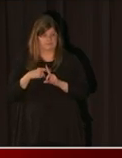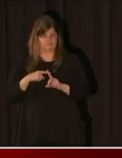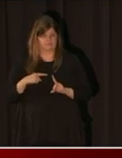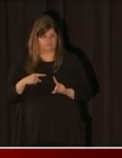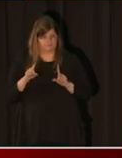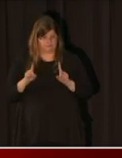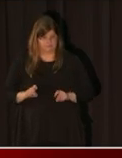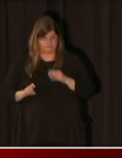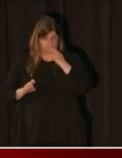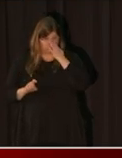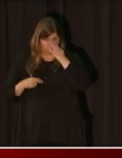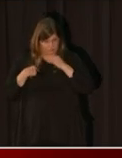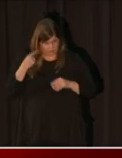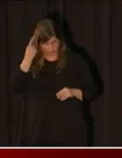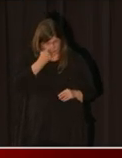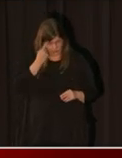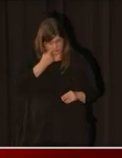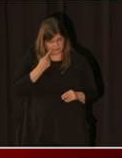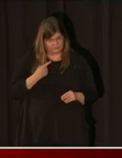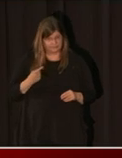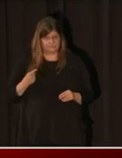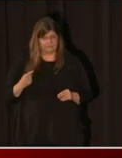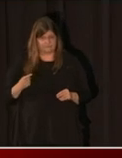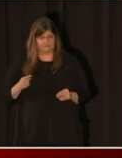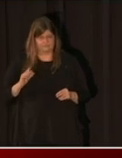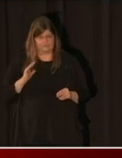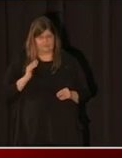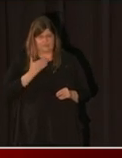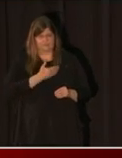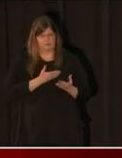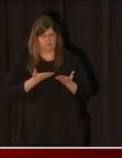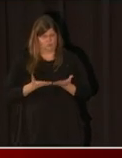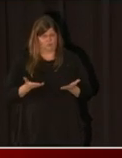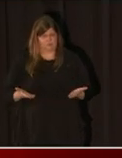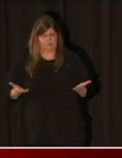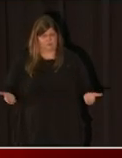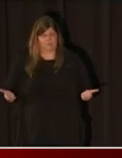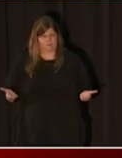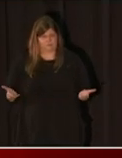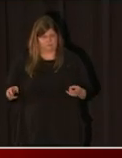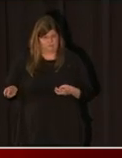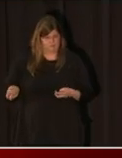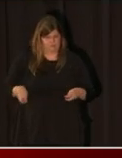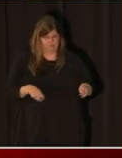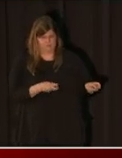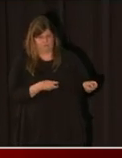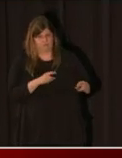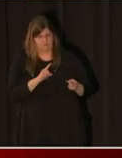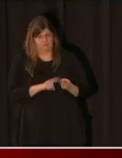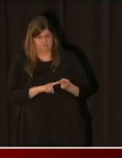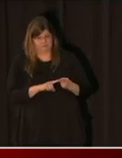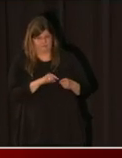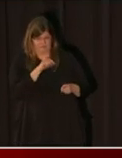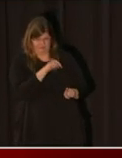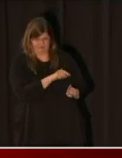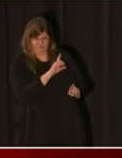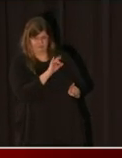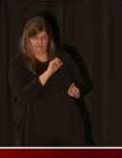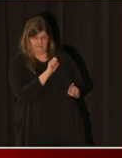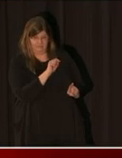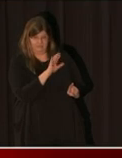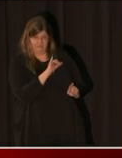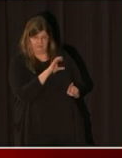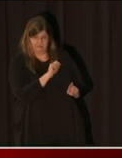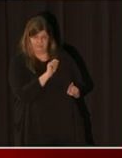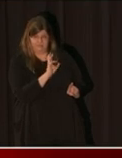we shifting our resources because it appears that more 6D officers